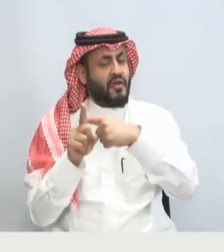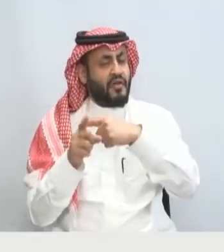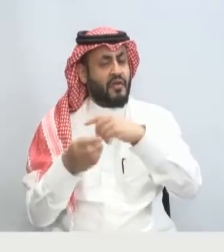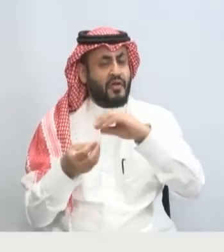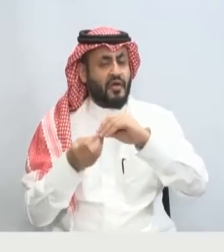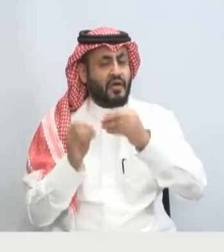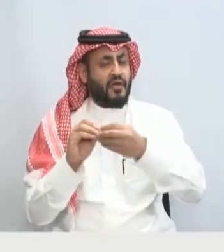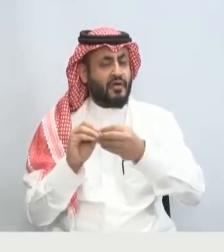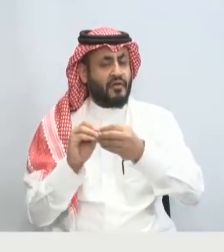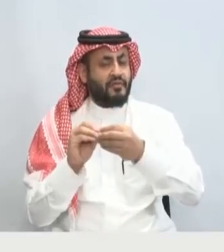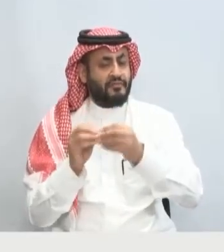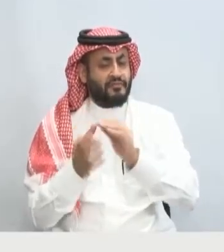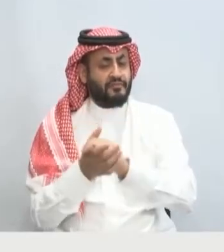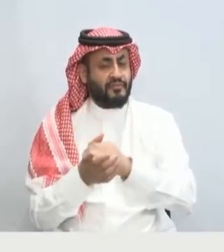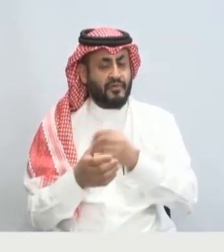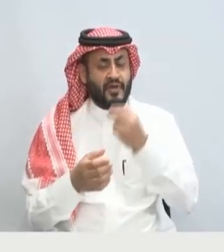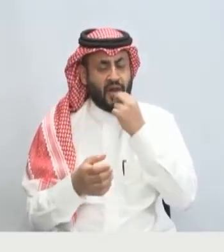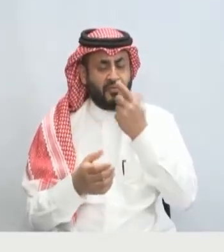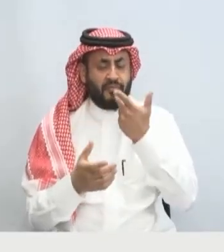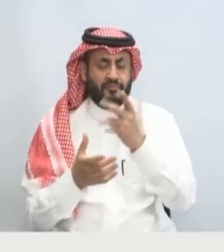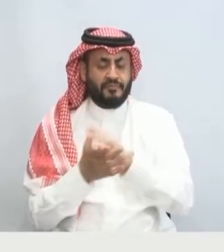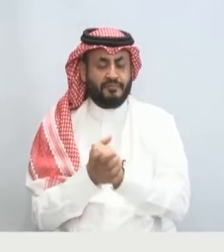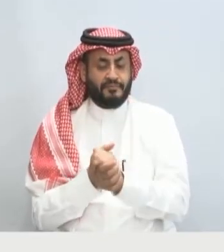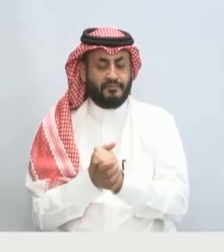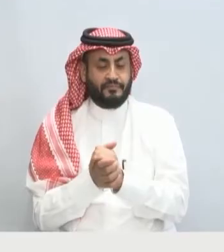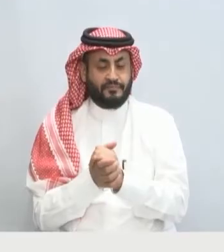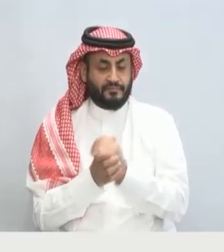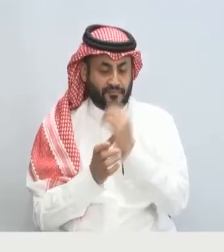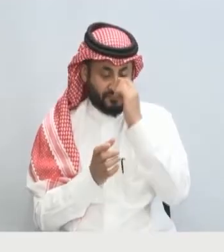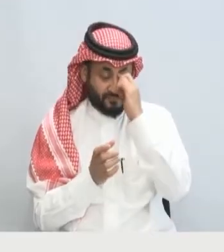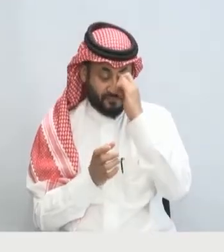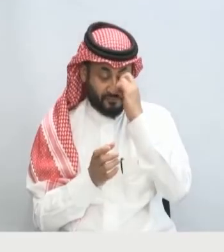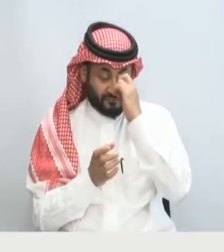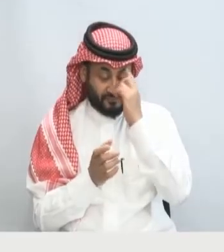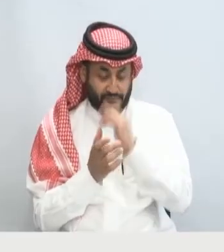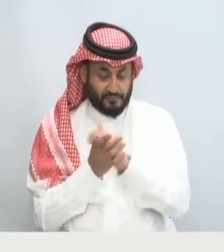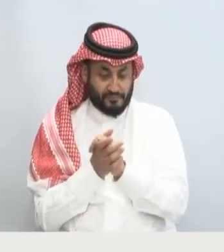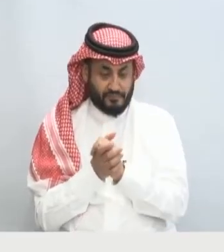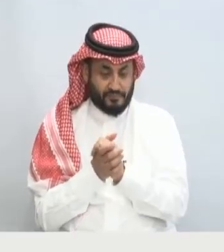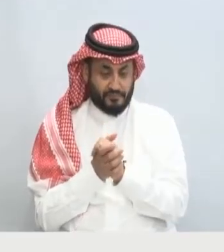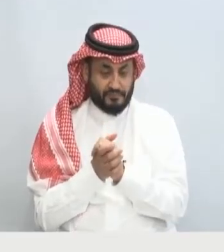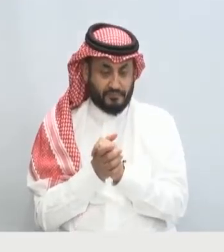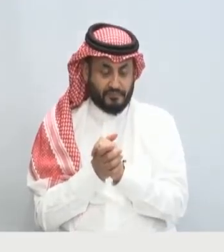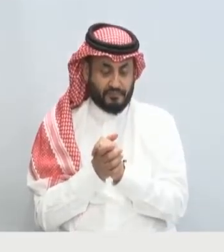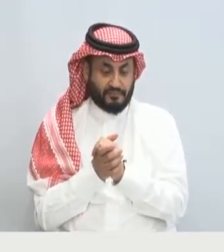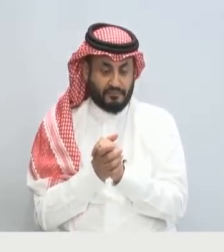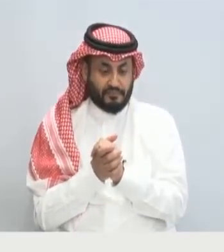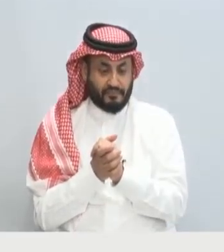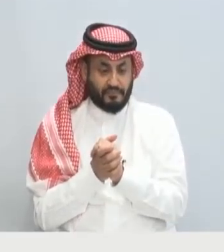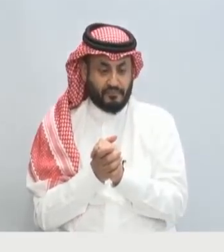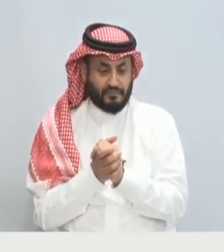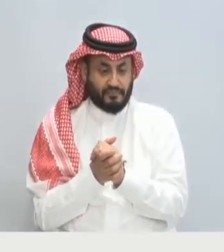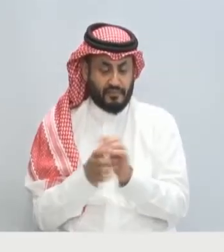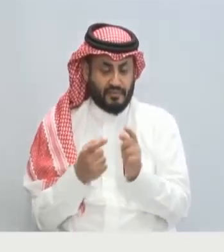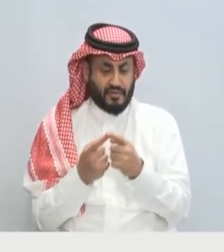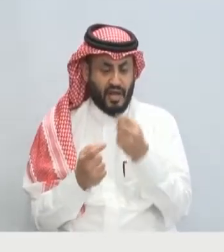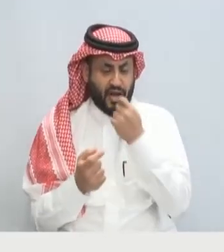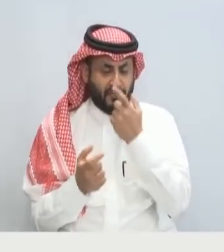is it? Is it a sweet or sour? So here we read the words first.